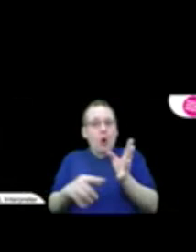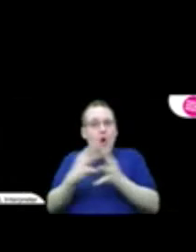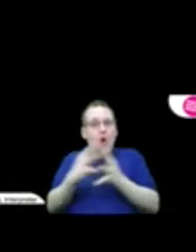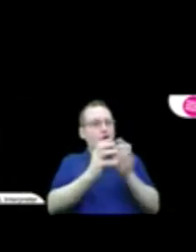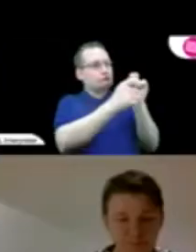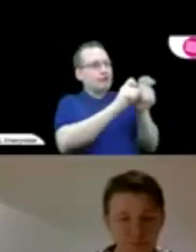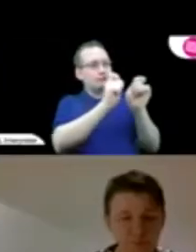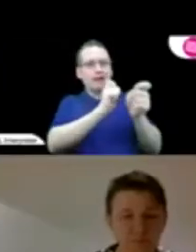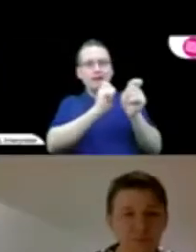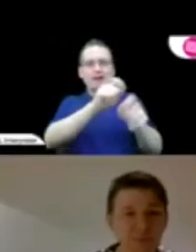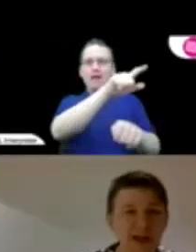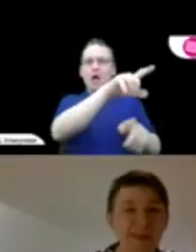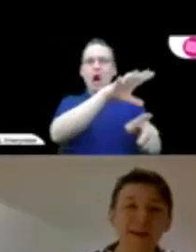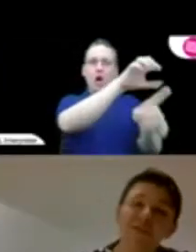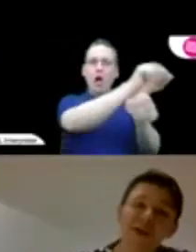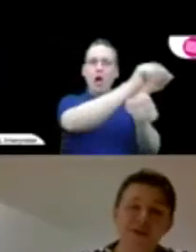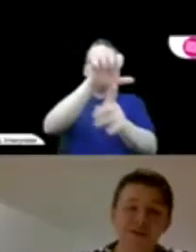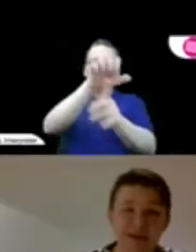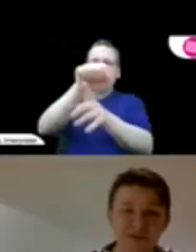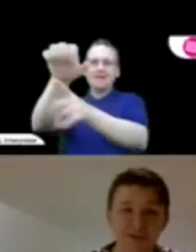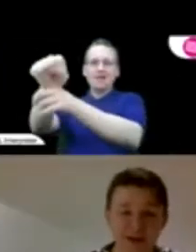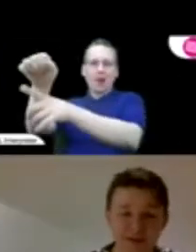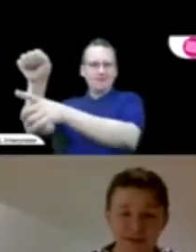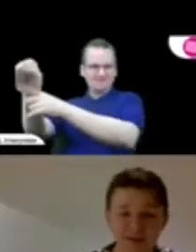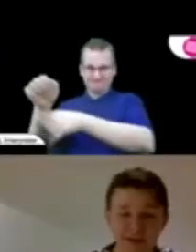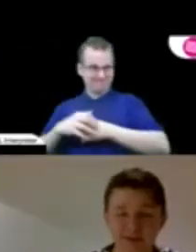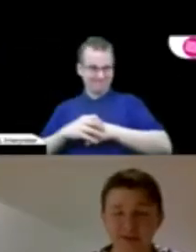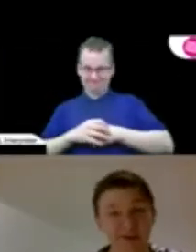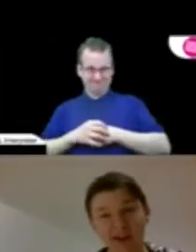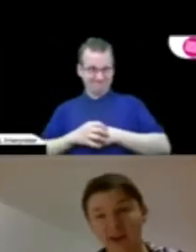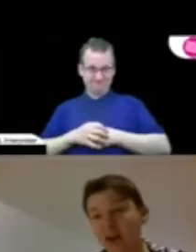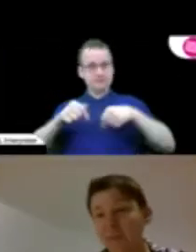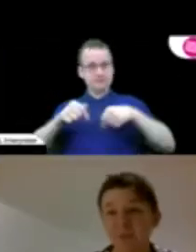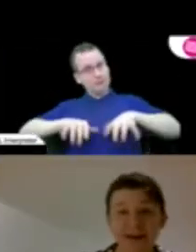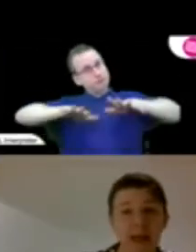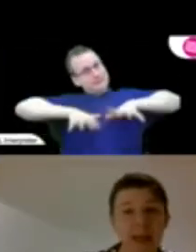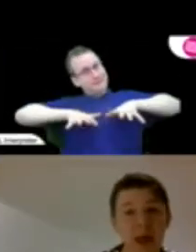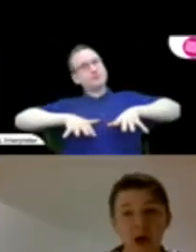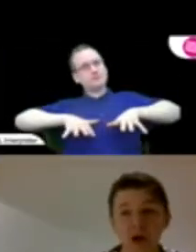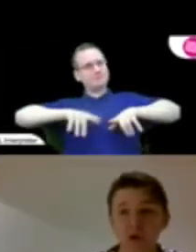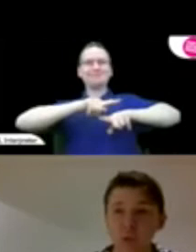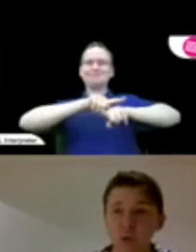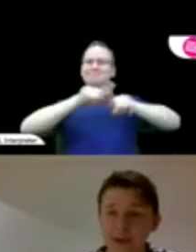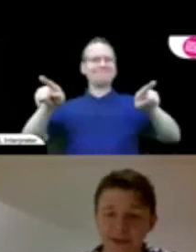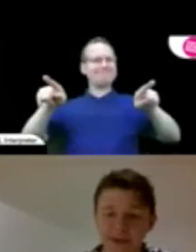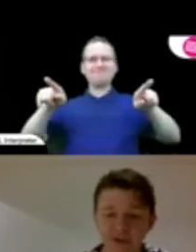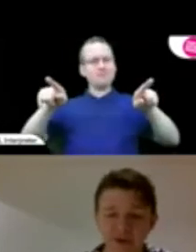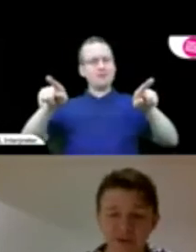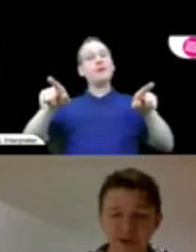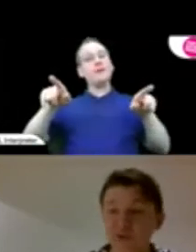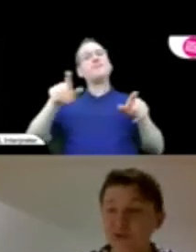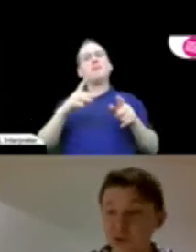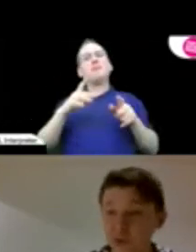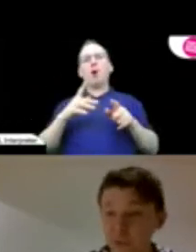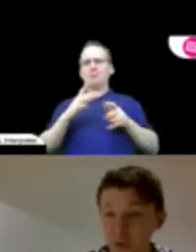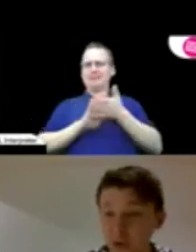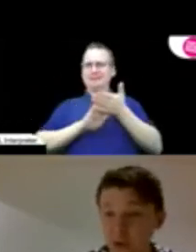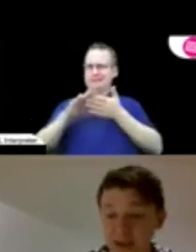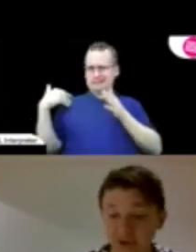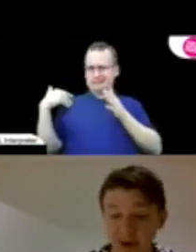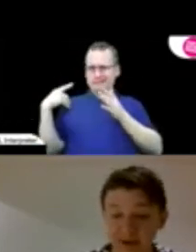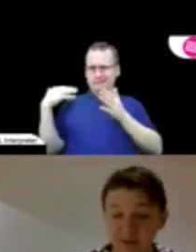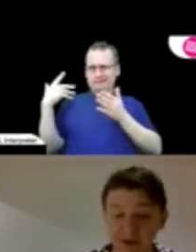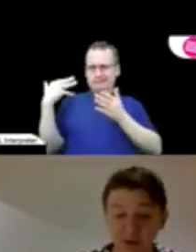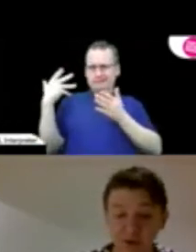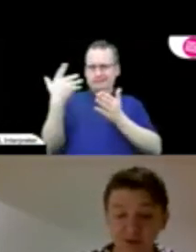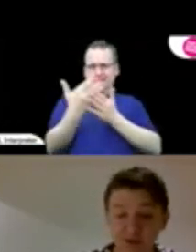the colonies. And then in Britain, since the 1960s, there's been a long and winding road to more